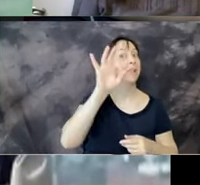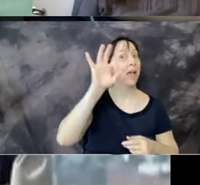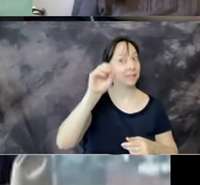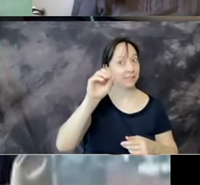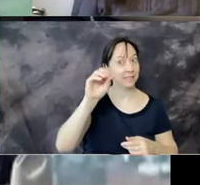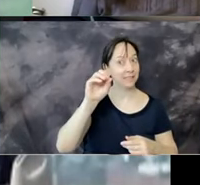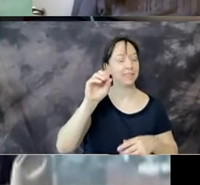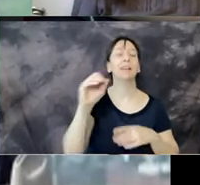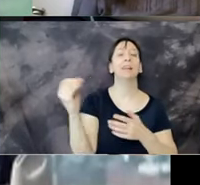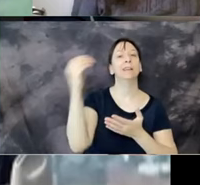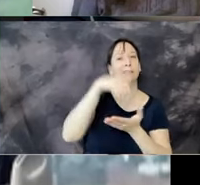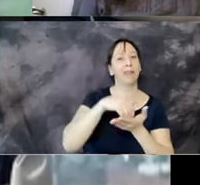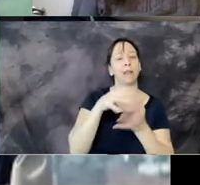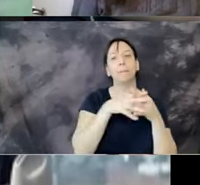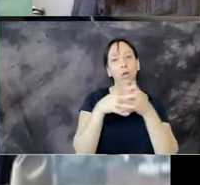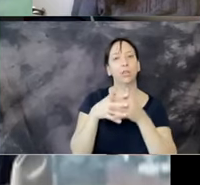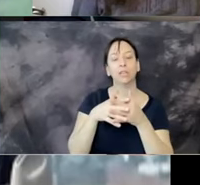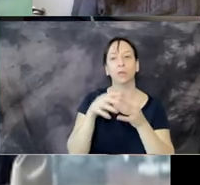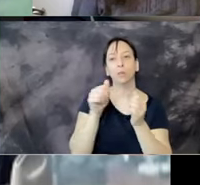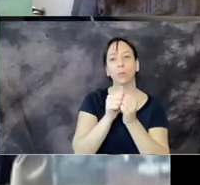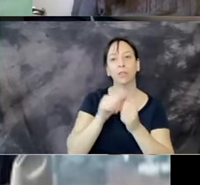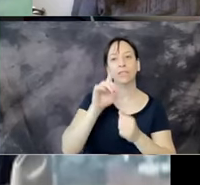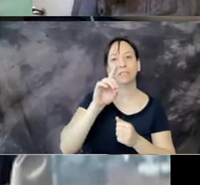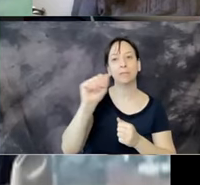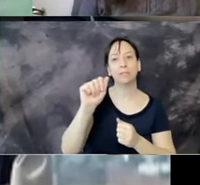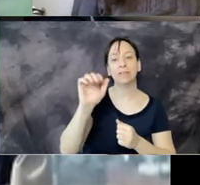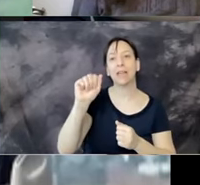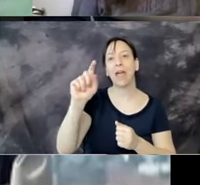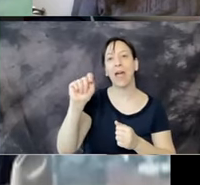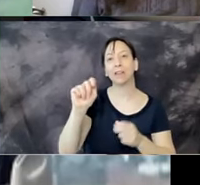1990 American with Disability Act, or ADA.